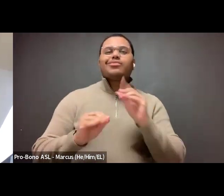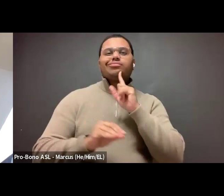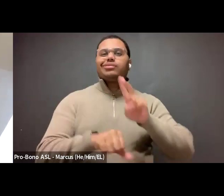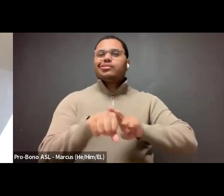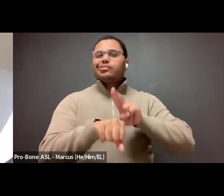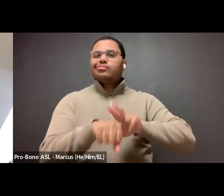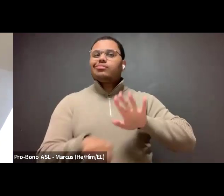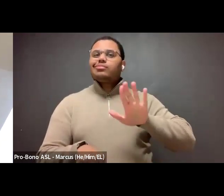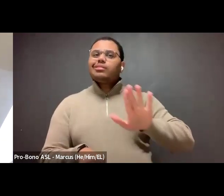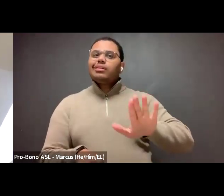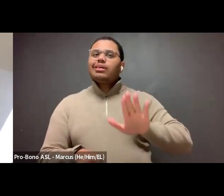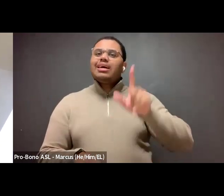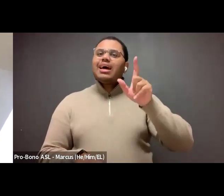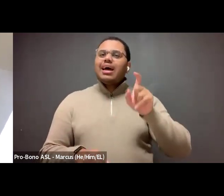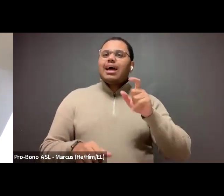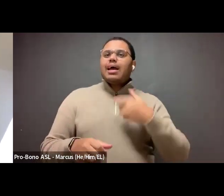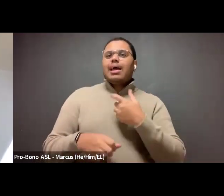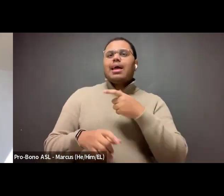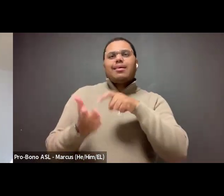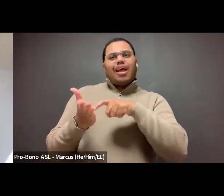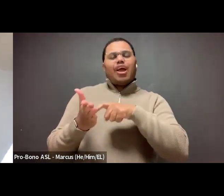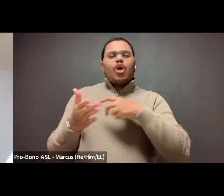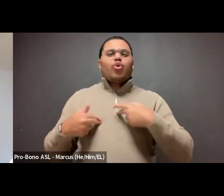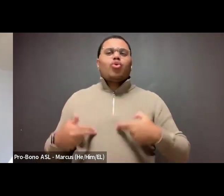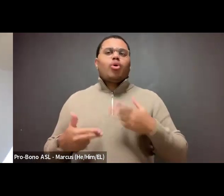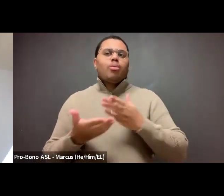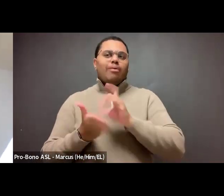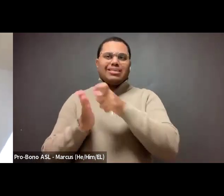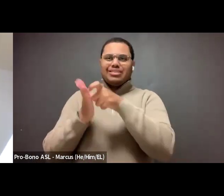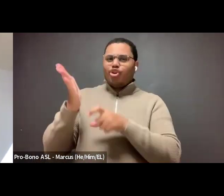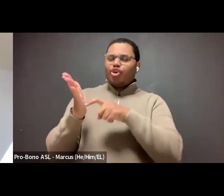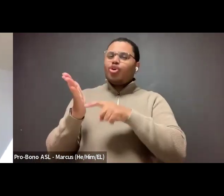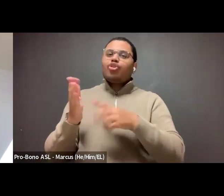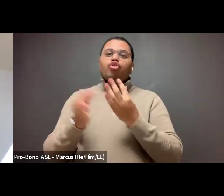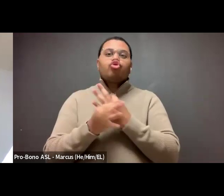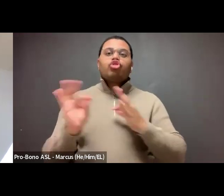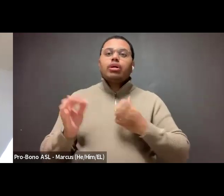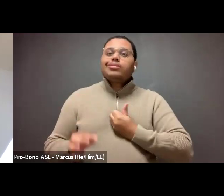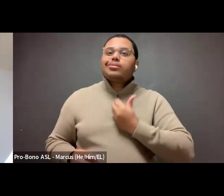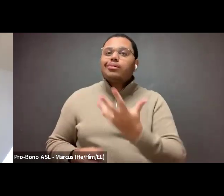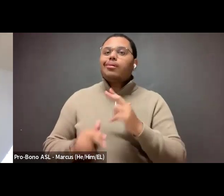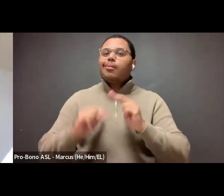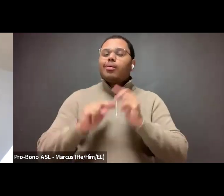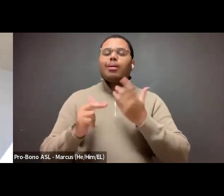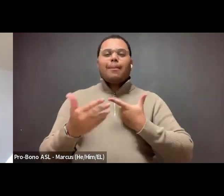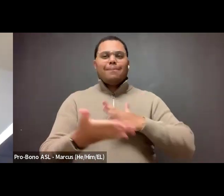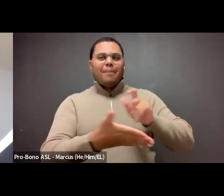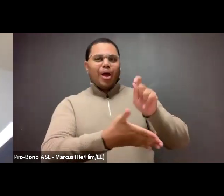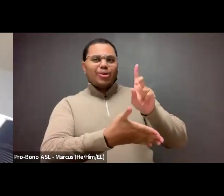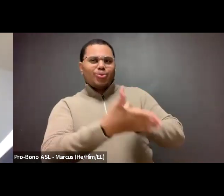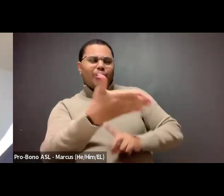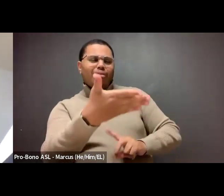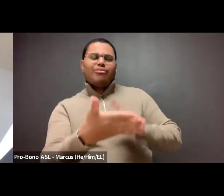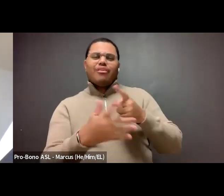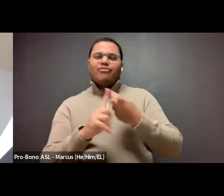meet that human rights article by pretty much allowing freedom of expression and building my choreography from there. So there